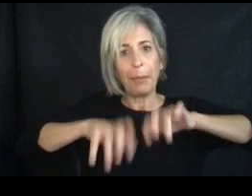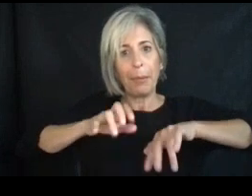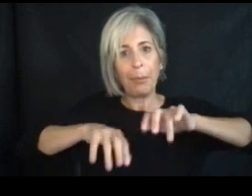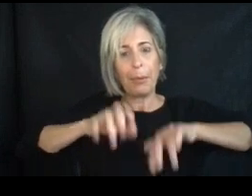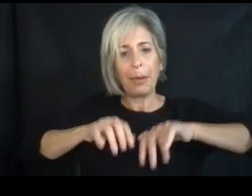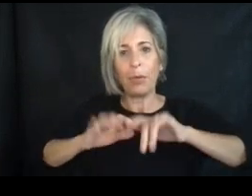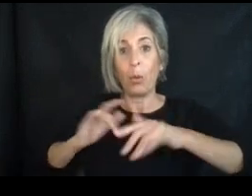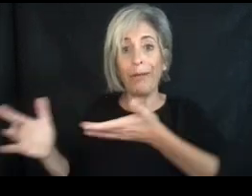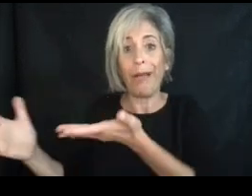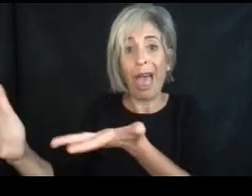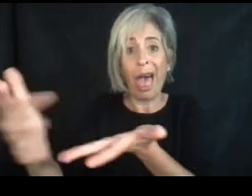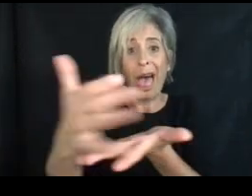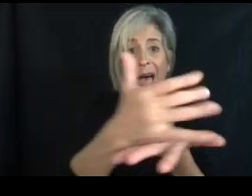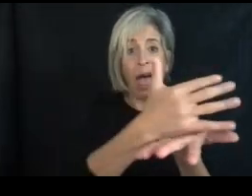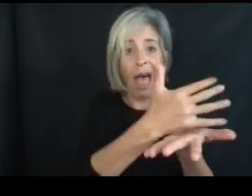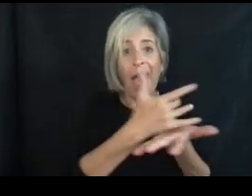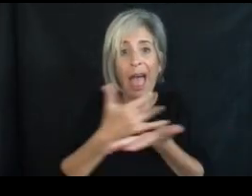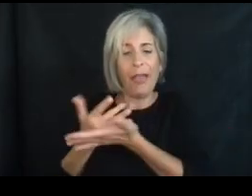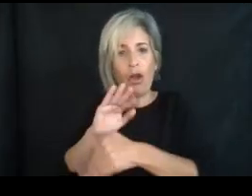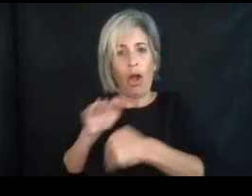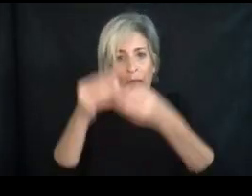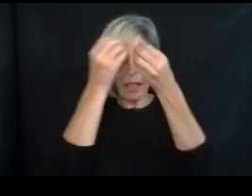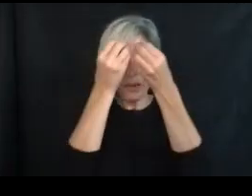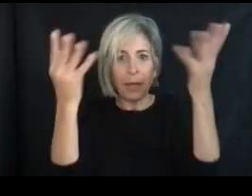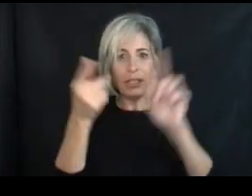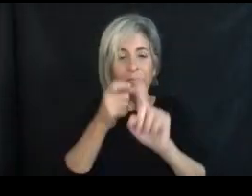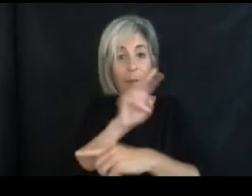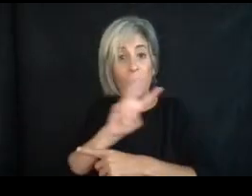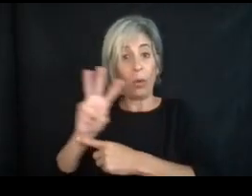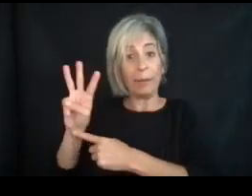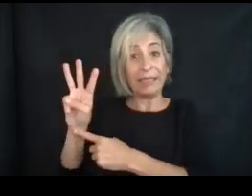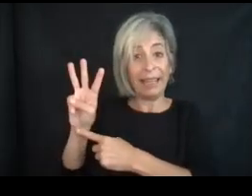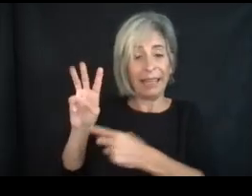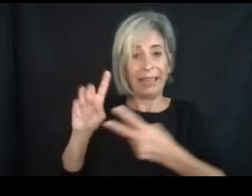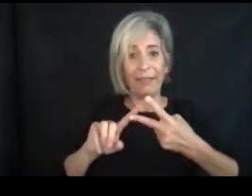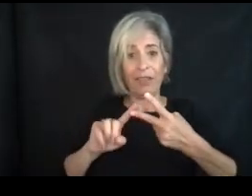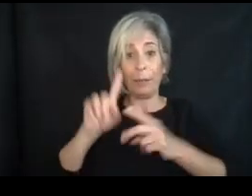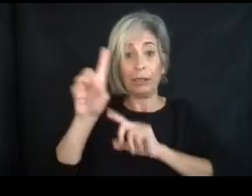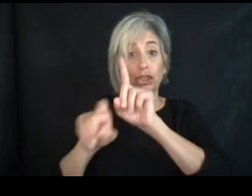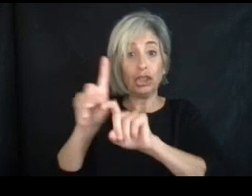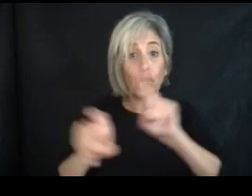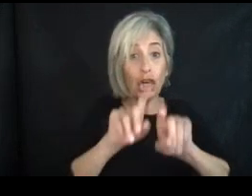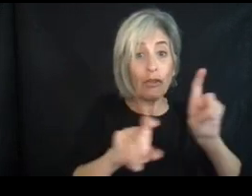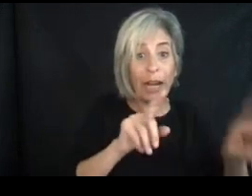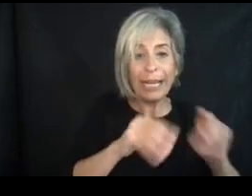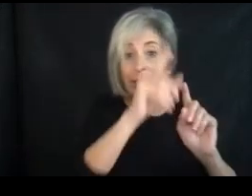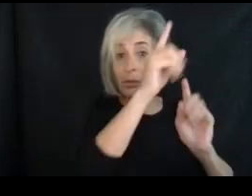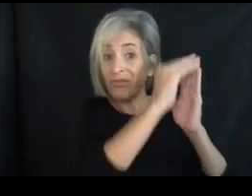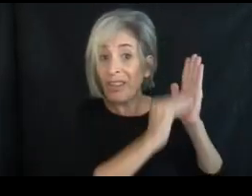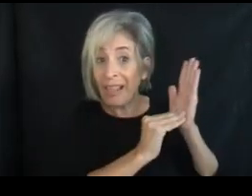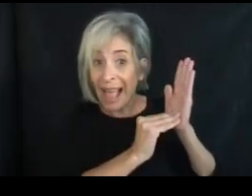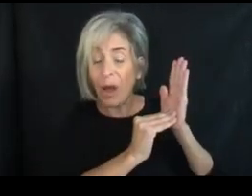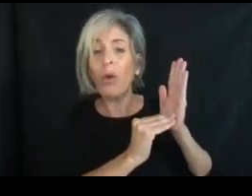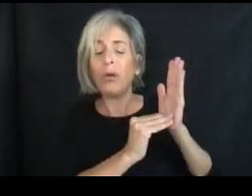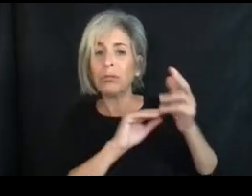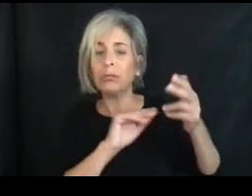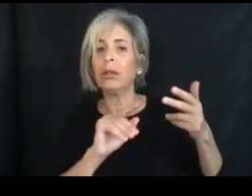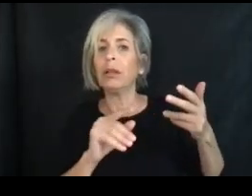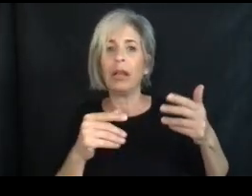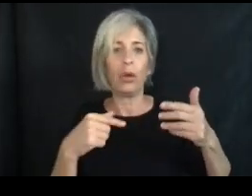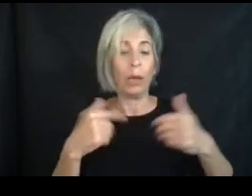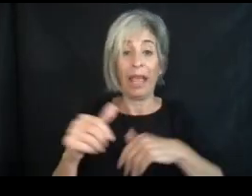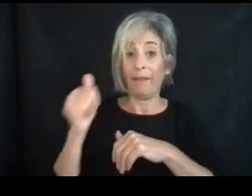gather more and more information from our website, from our surveys that we asked you to fill out, we have surveys in the back